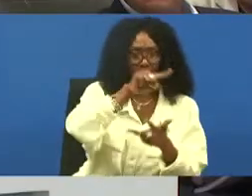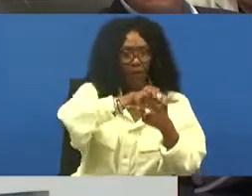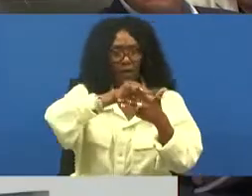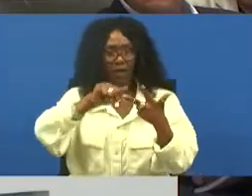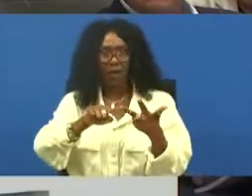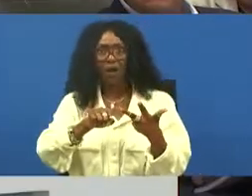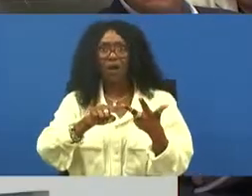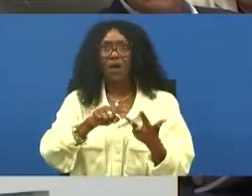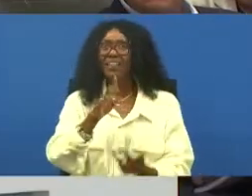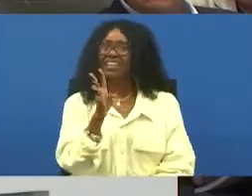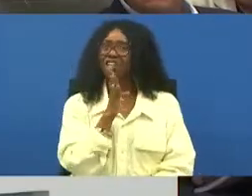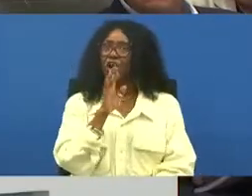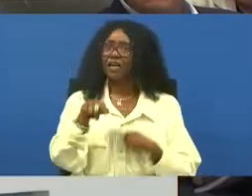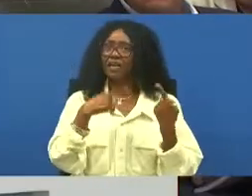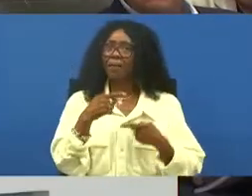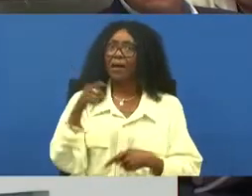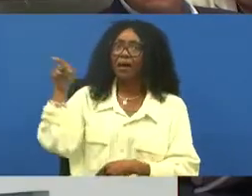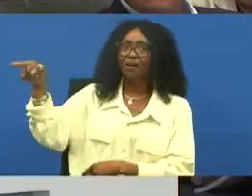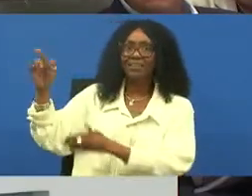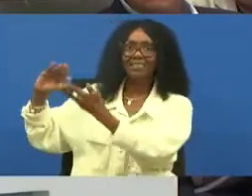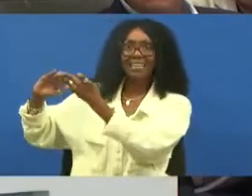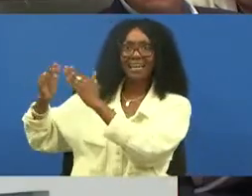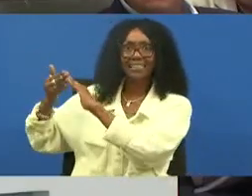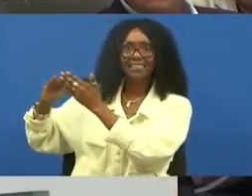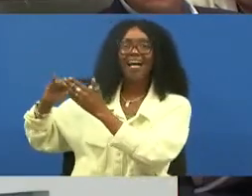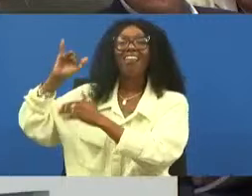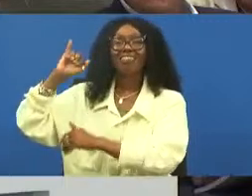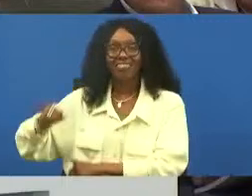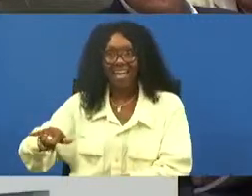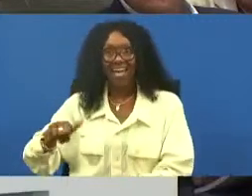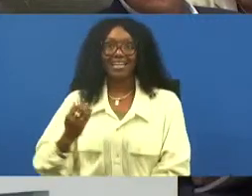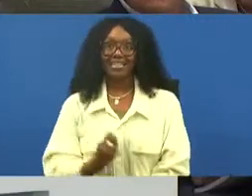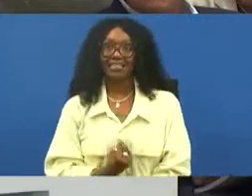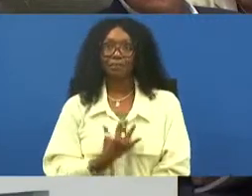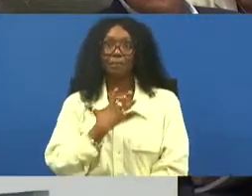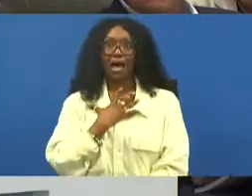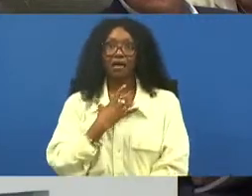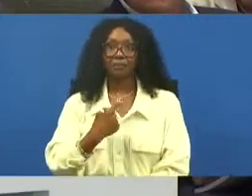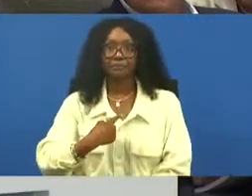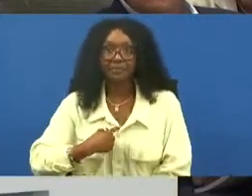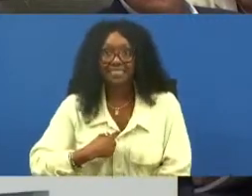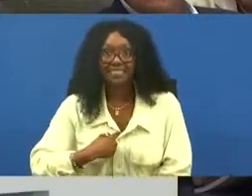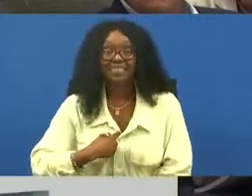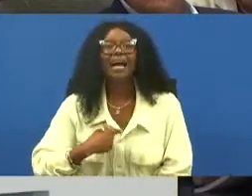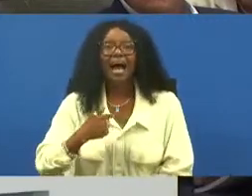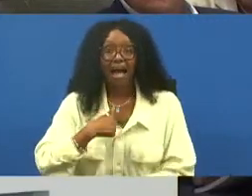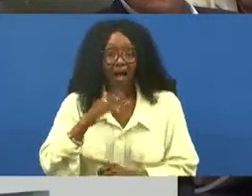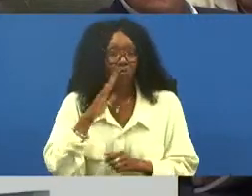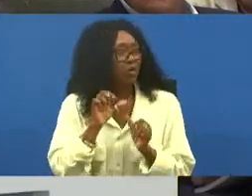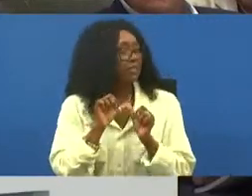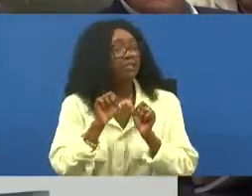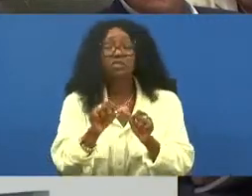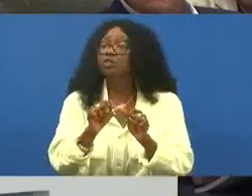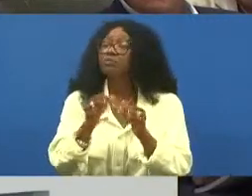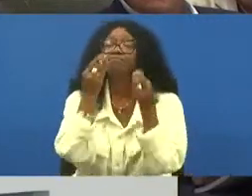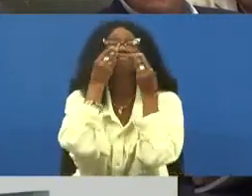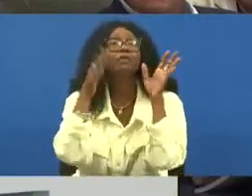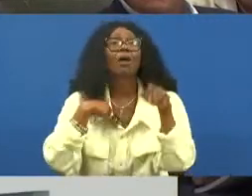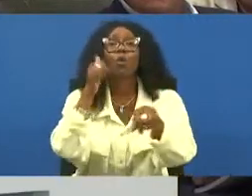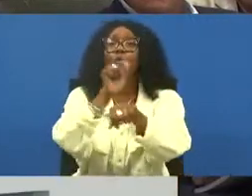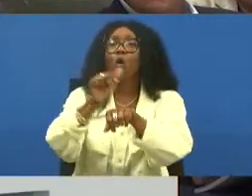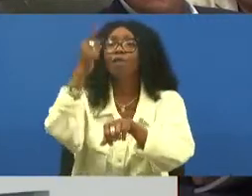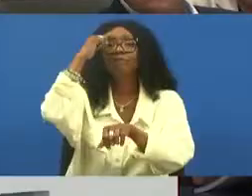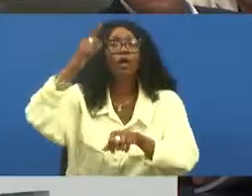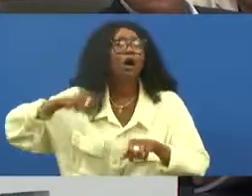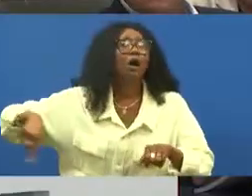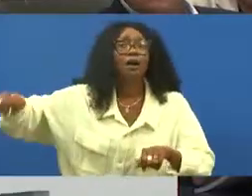something downtown. That's what inspires me. All right? And I'm going to continue to work for as many people as I can for